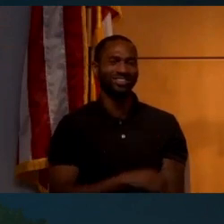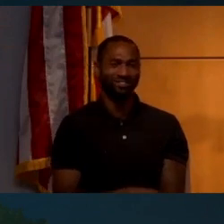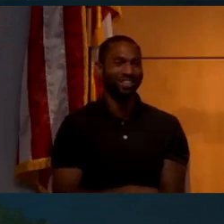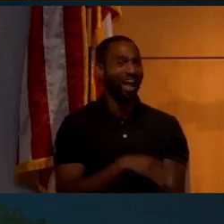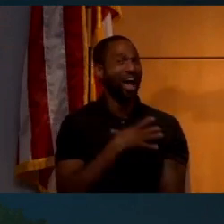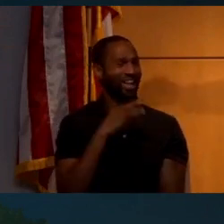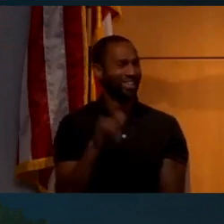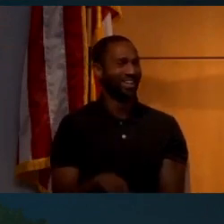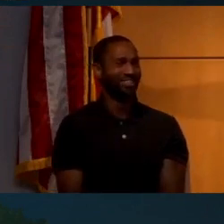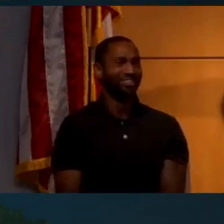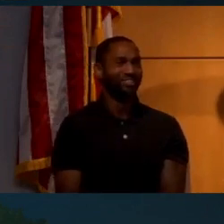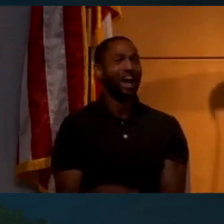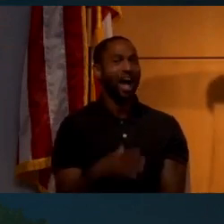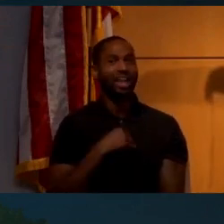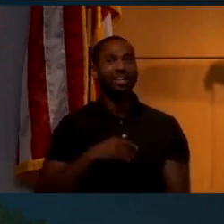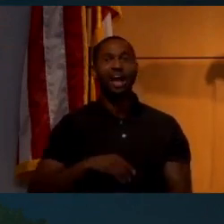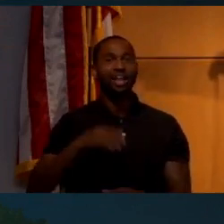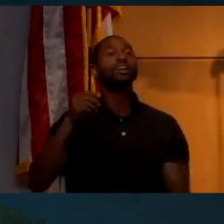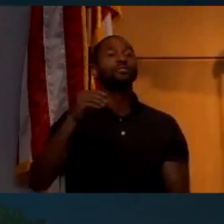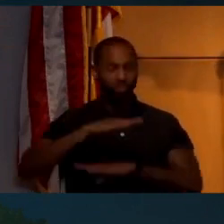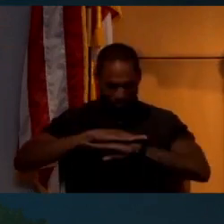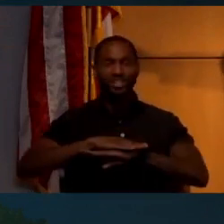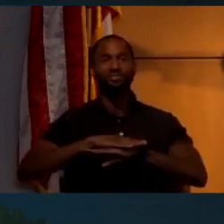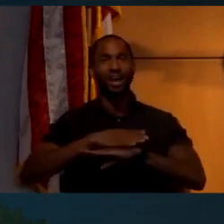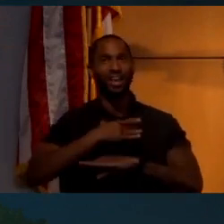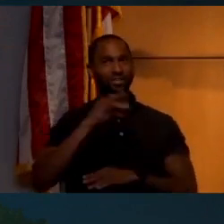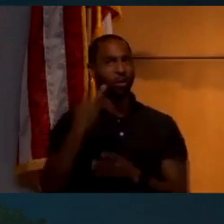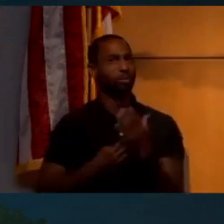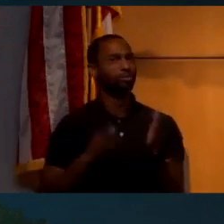I like that. I like that as much as the I Dream of Jeannie thing. Okay.